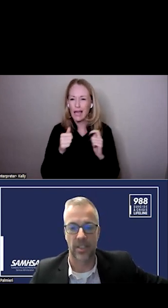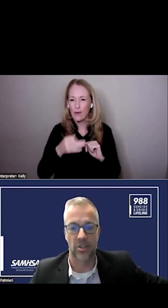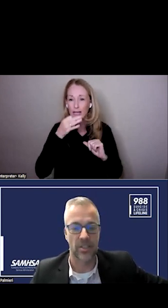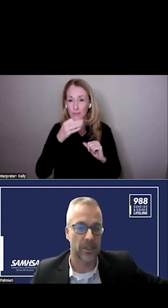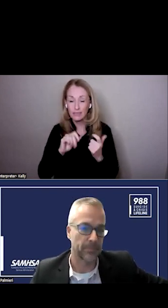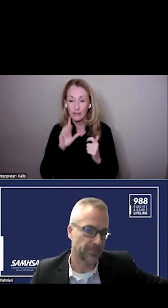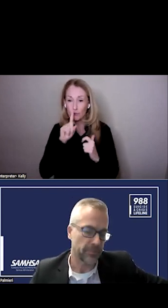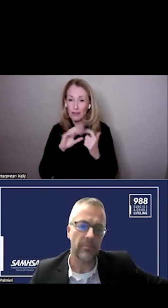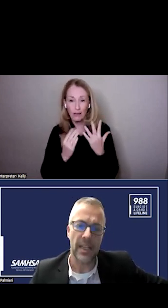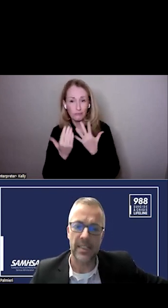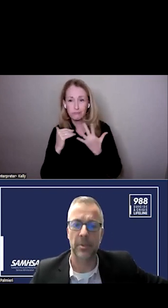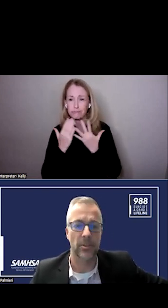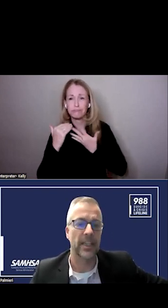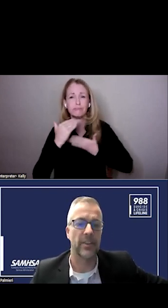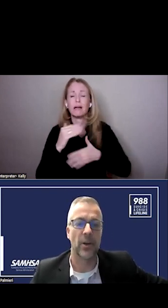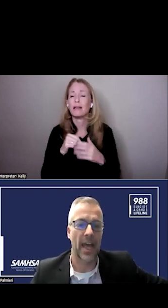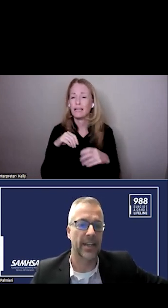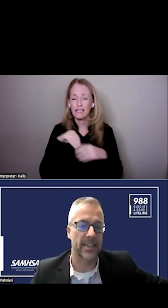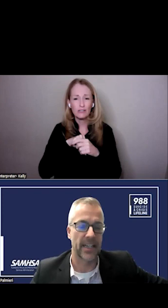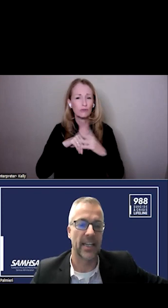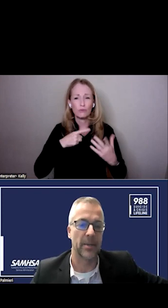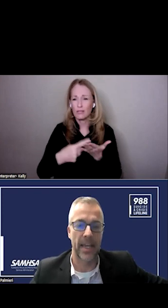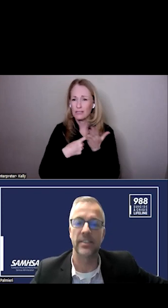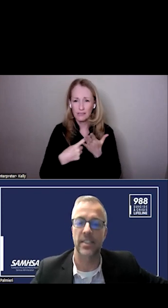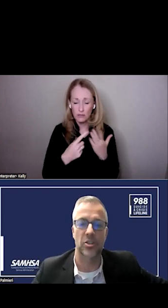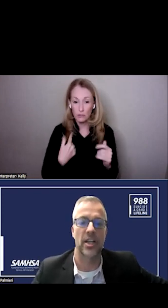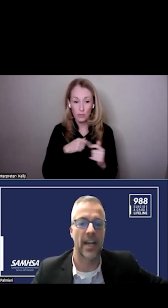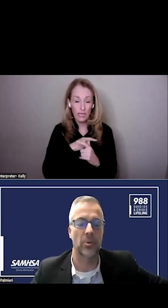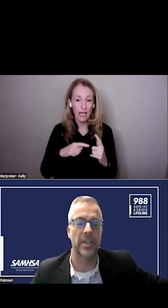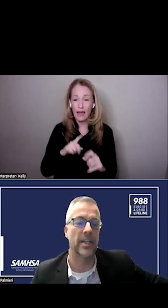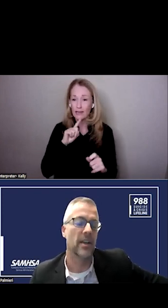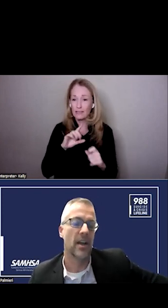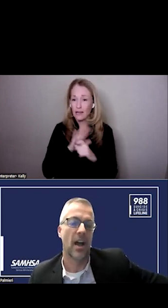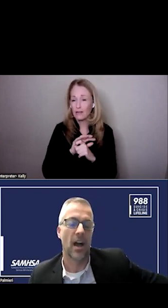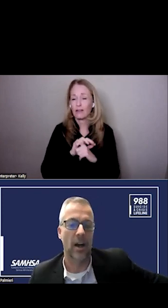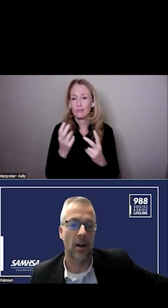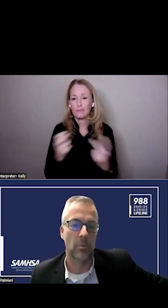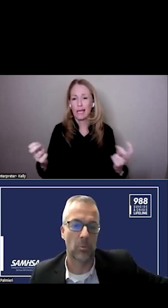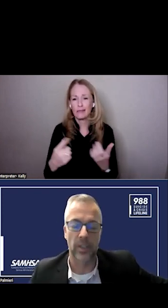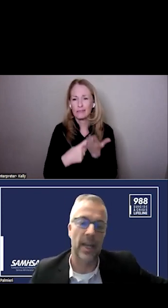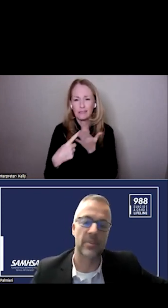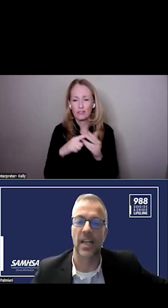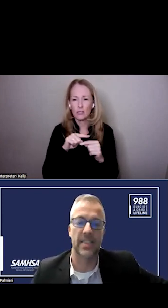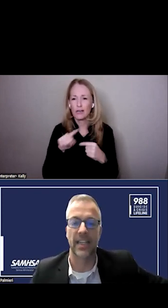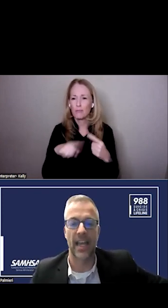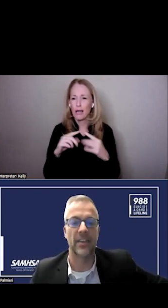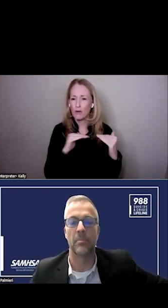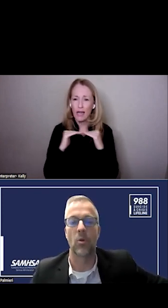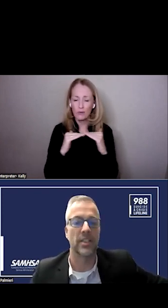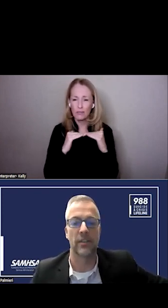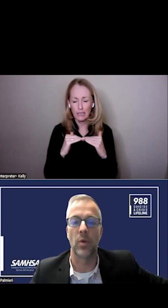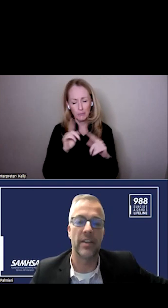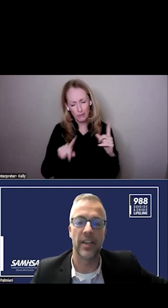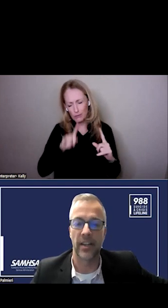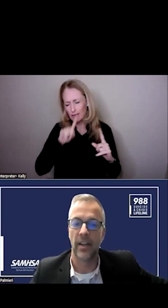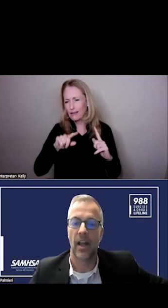the discussions. Similarly, even though we had a dedicated panel discussion on equity, really emphasizing again the